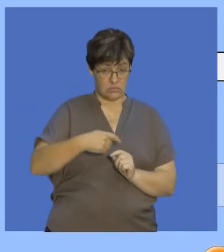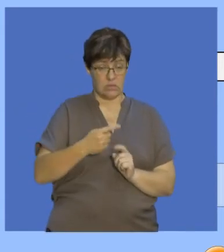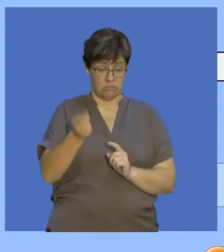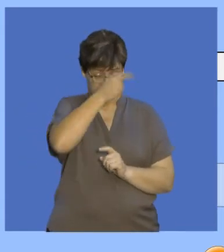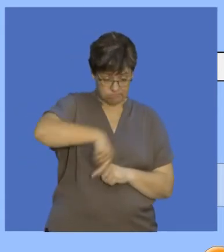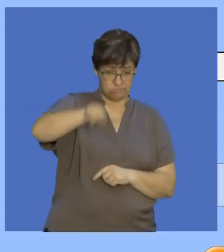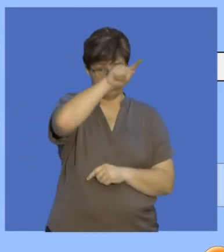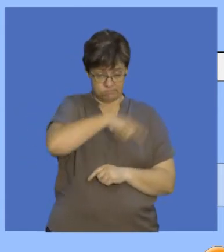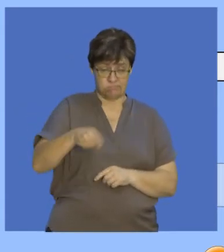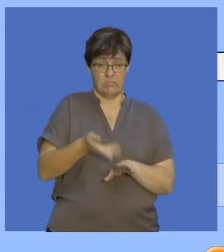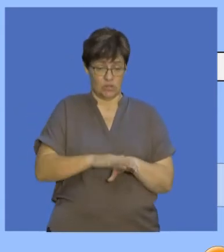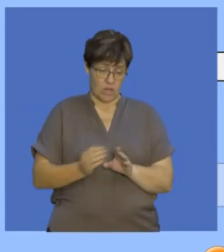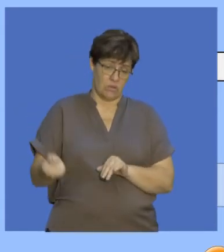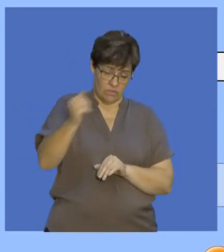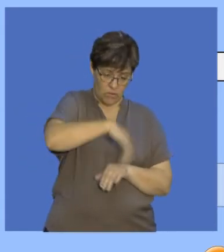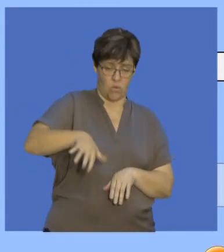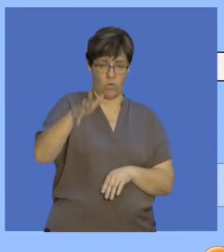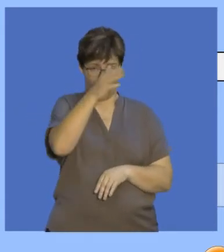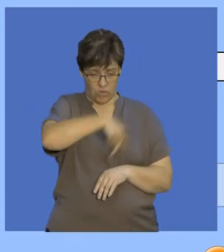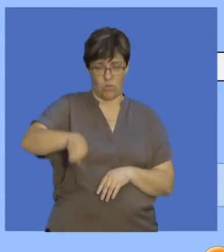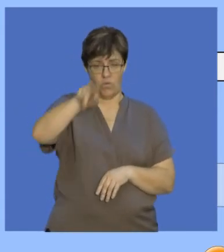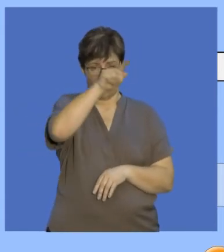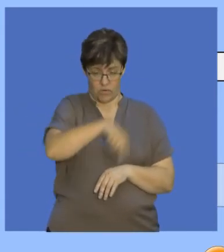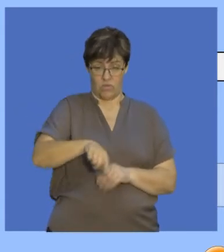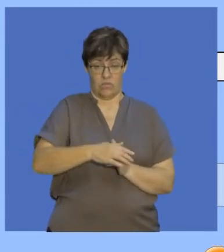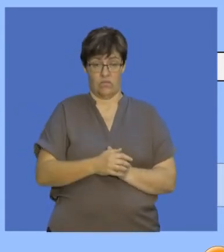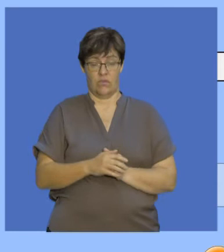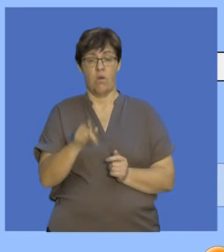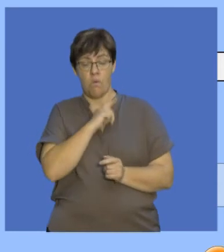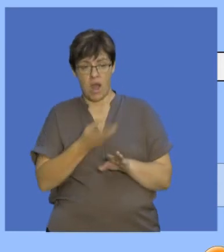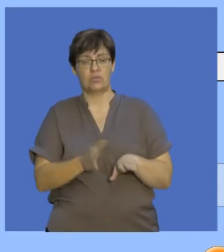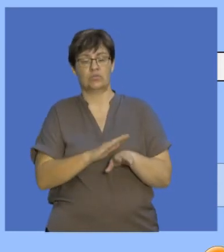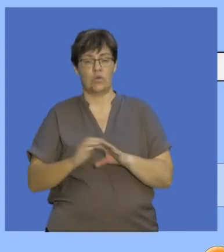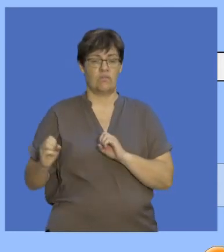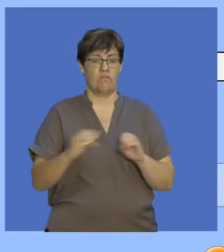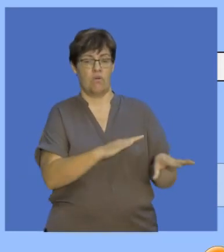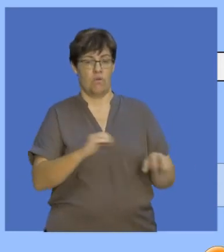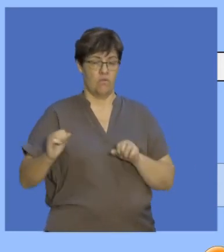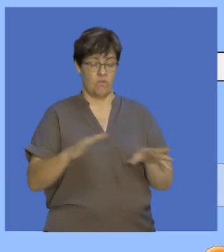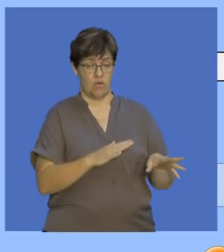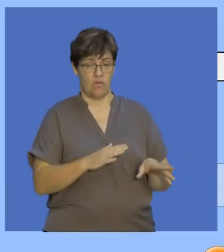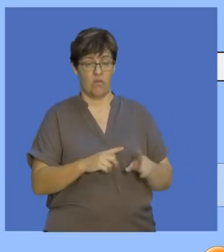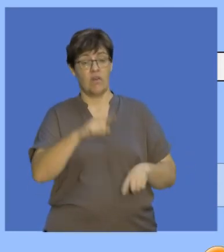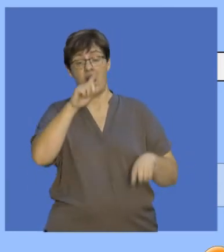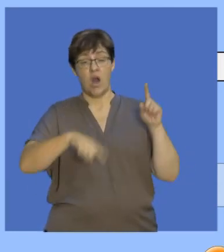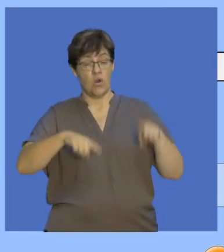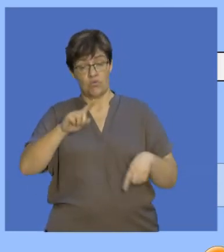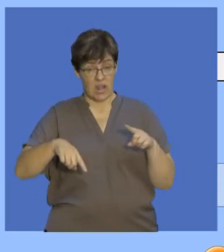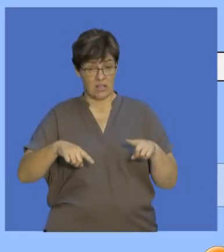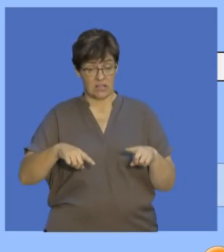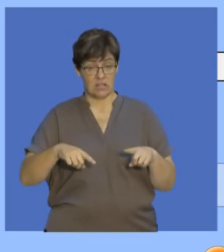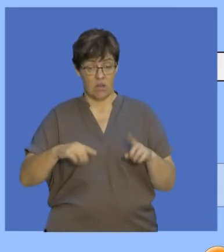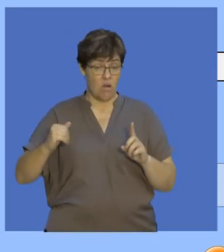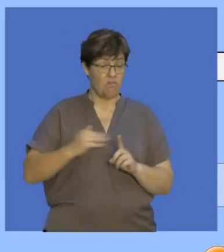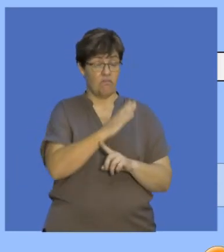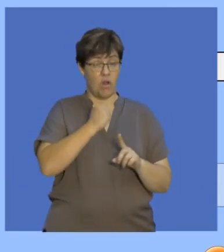charges will flow. That's very important because we are saying charges flow, and the moment there is rate of flow of charge, there is current. So